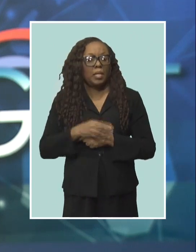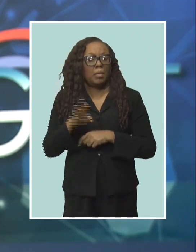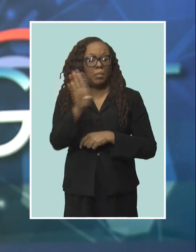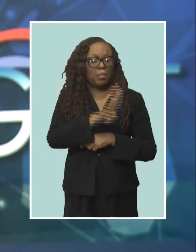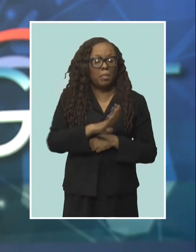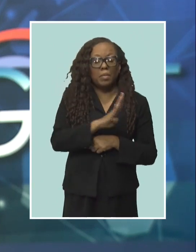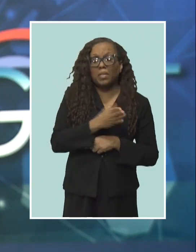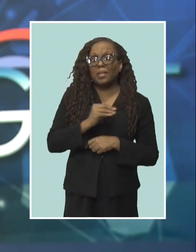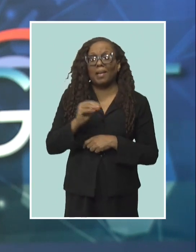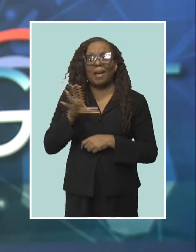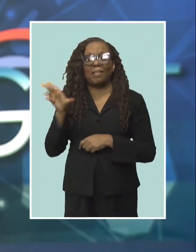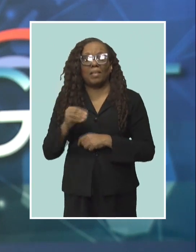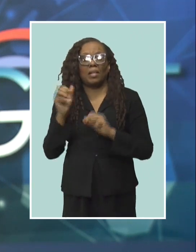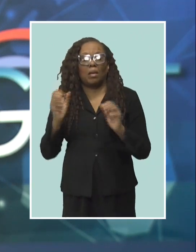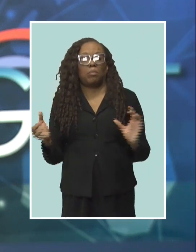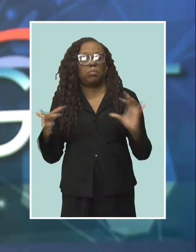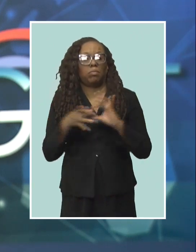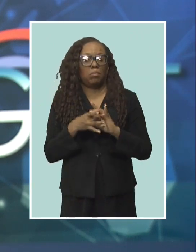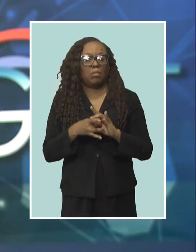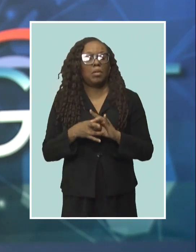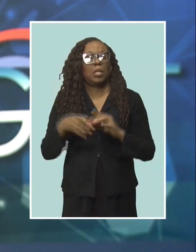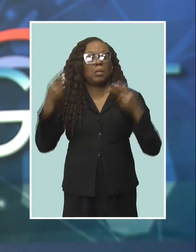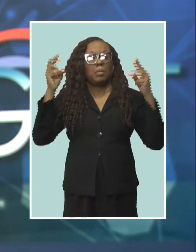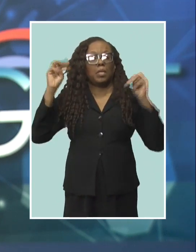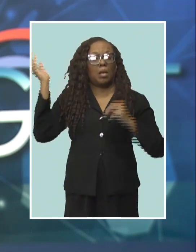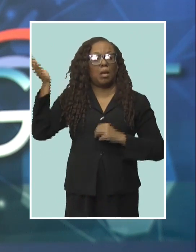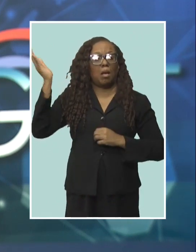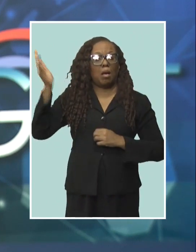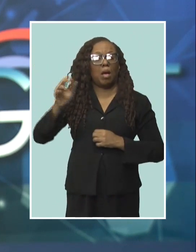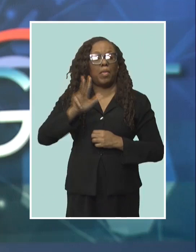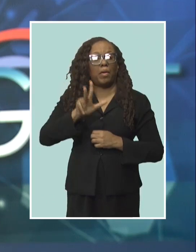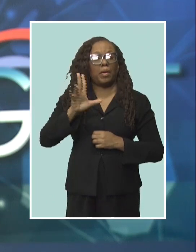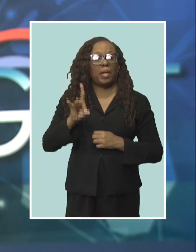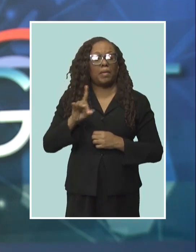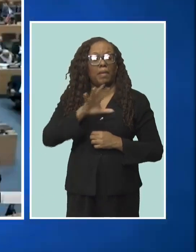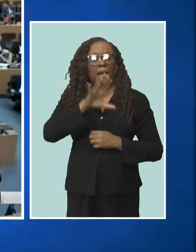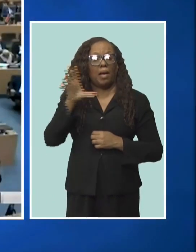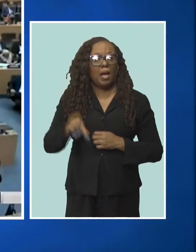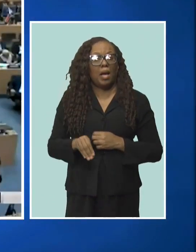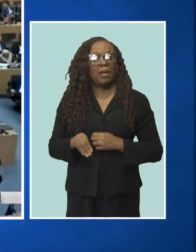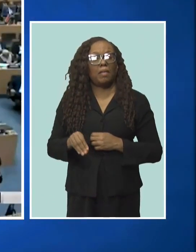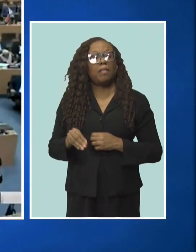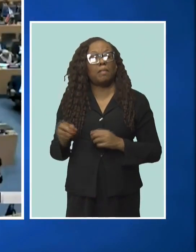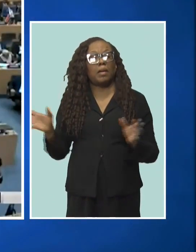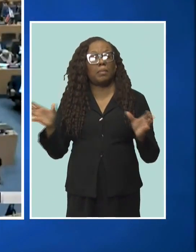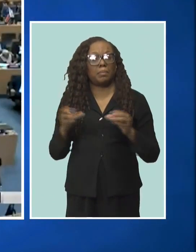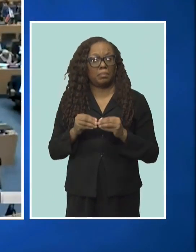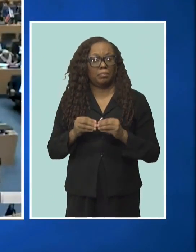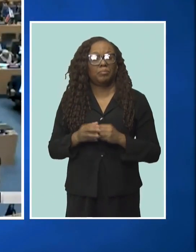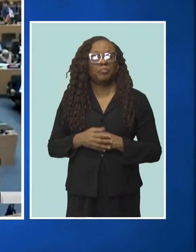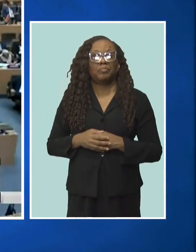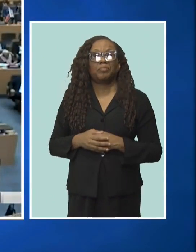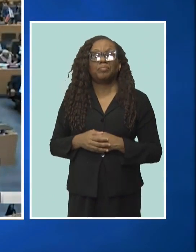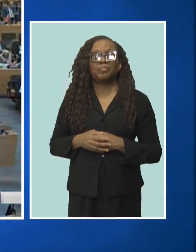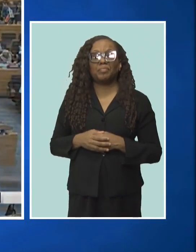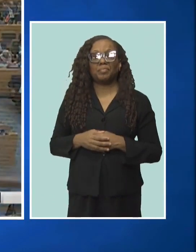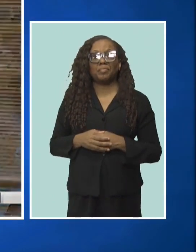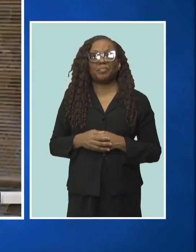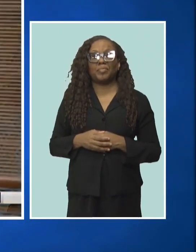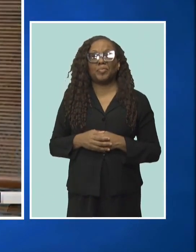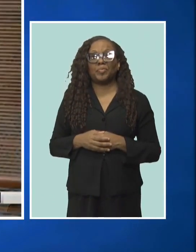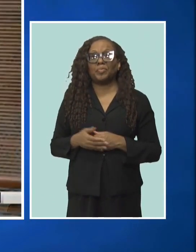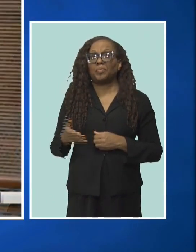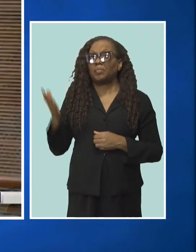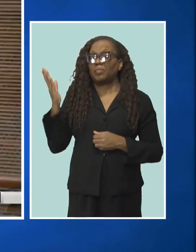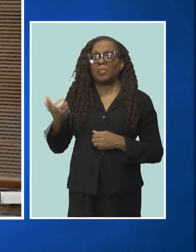was at the time addressing the 38th African Union Summit in Ethiopia. I stand here as the proud